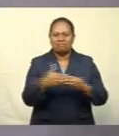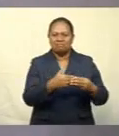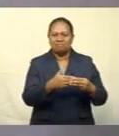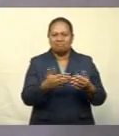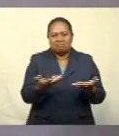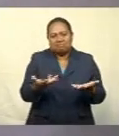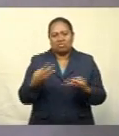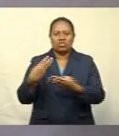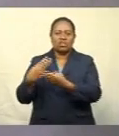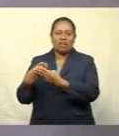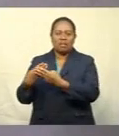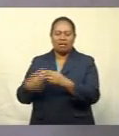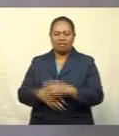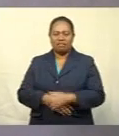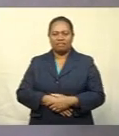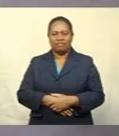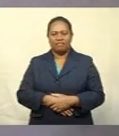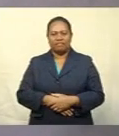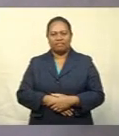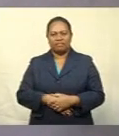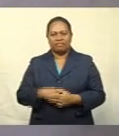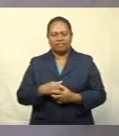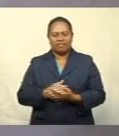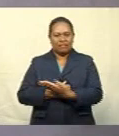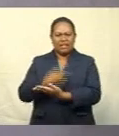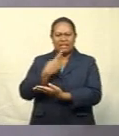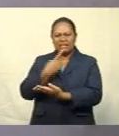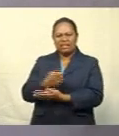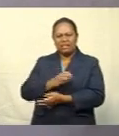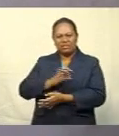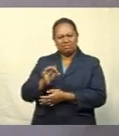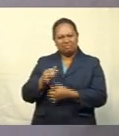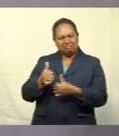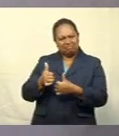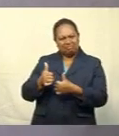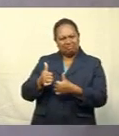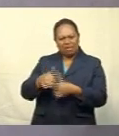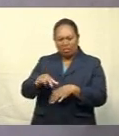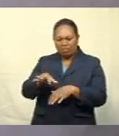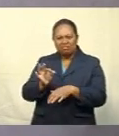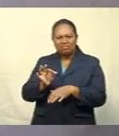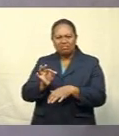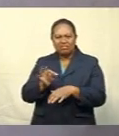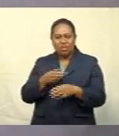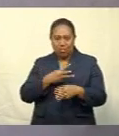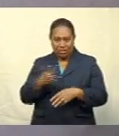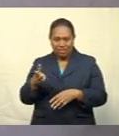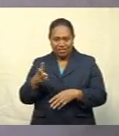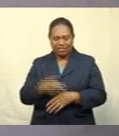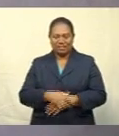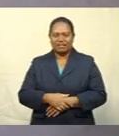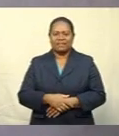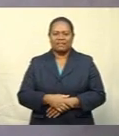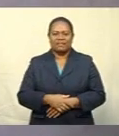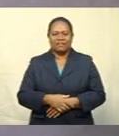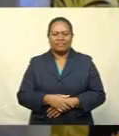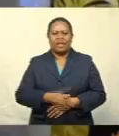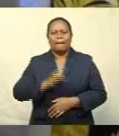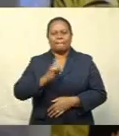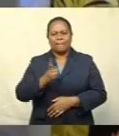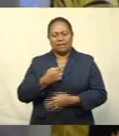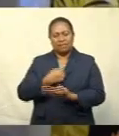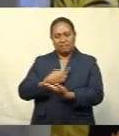Sodelpa? I think it's an unfortunate choice of words. what I've been